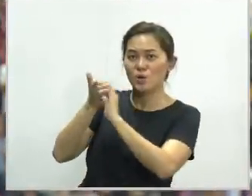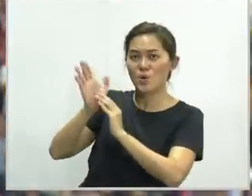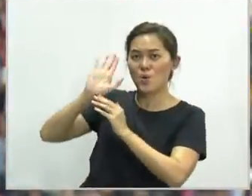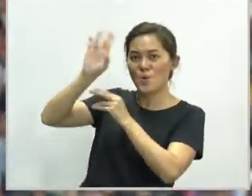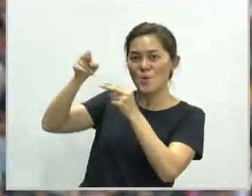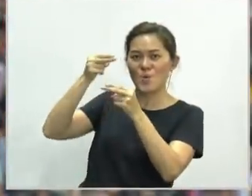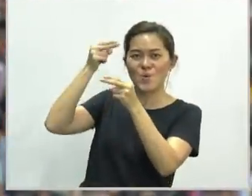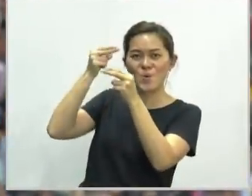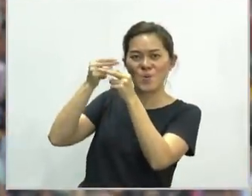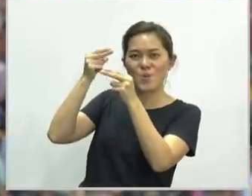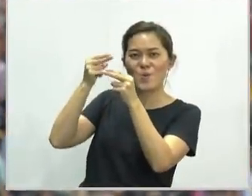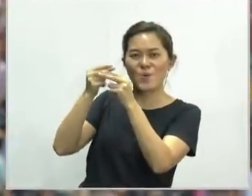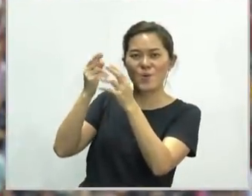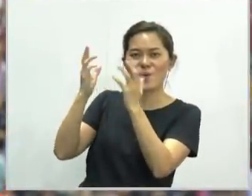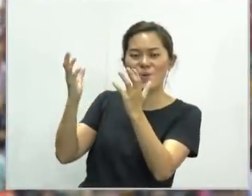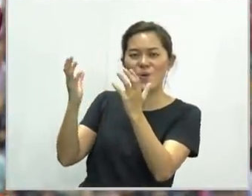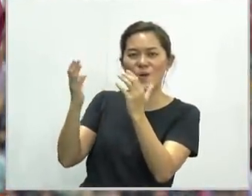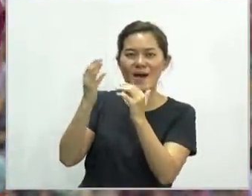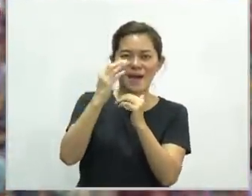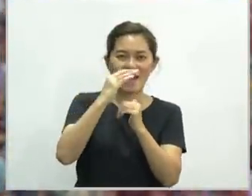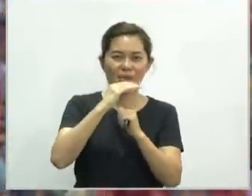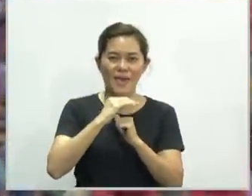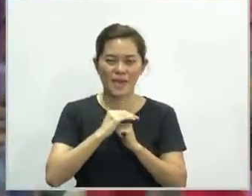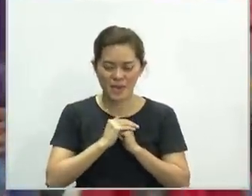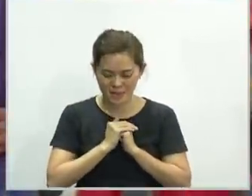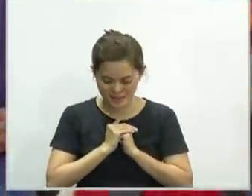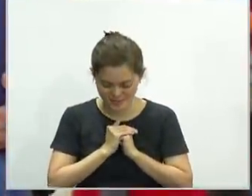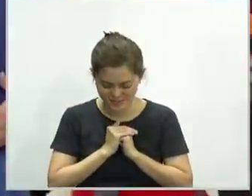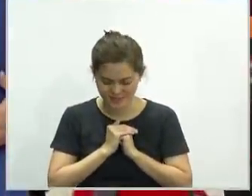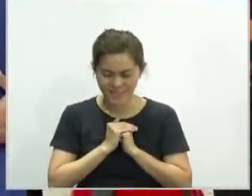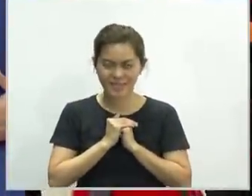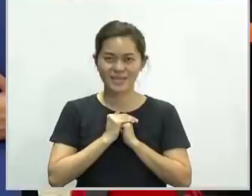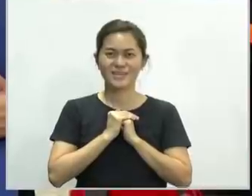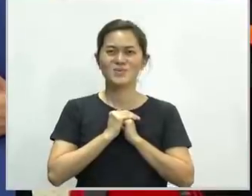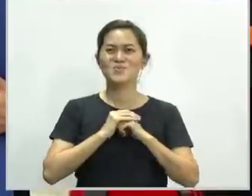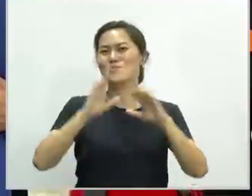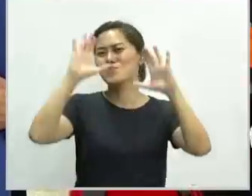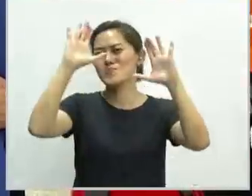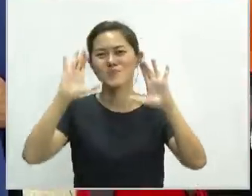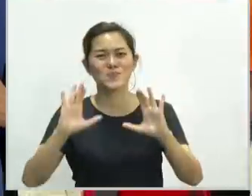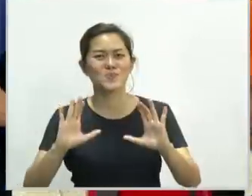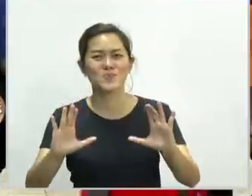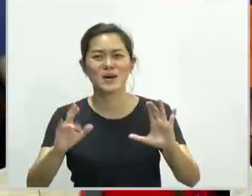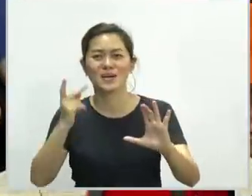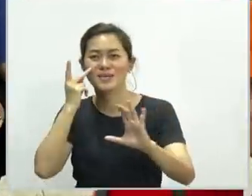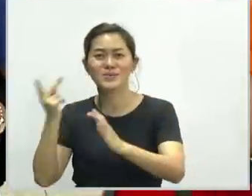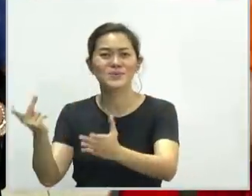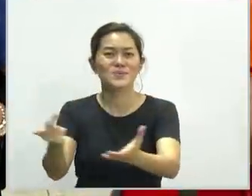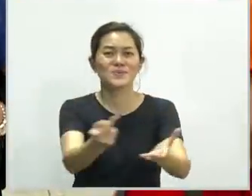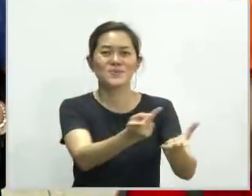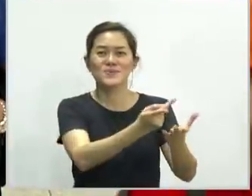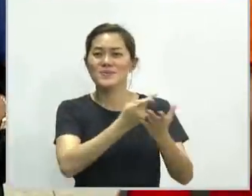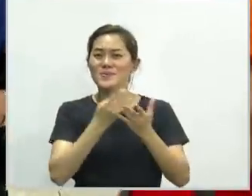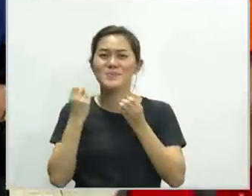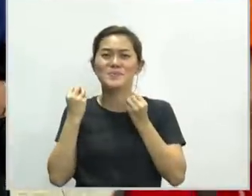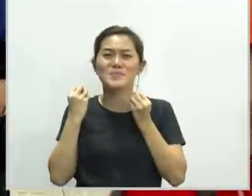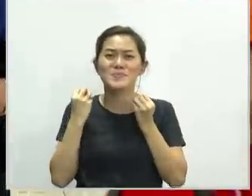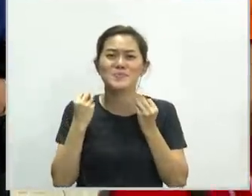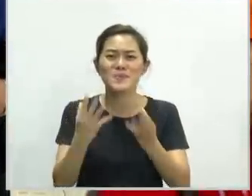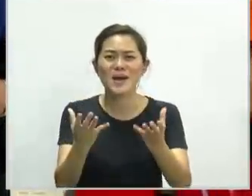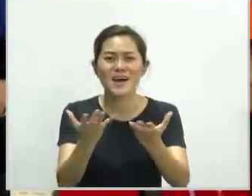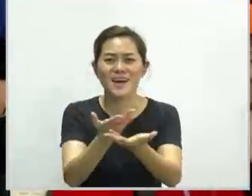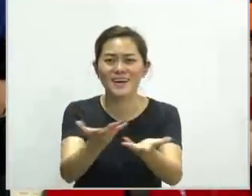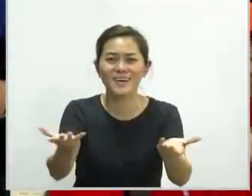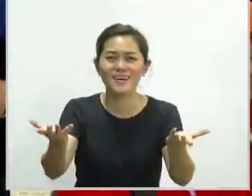Jesus Christ. Amen. It is wonderful to see so many of